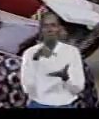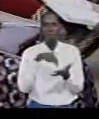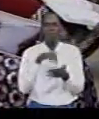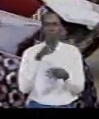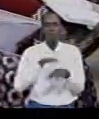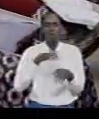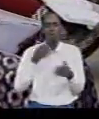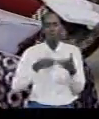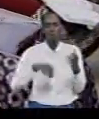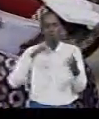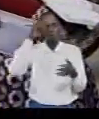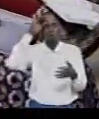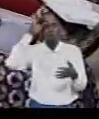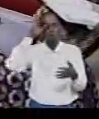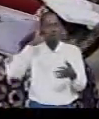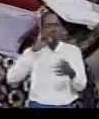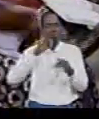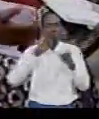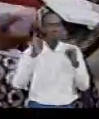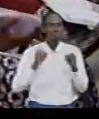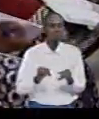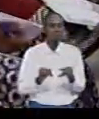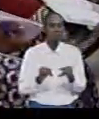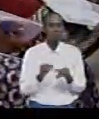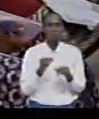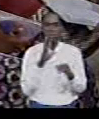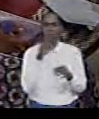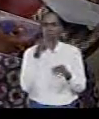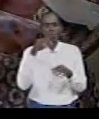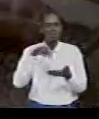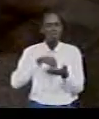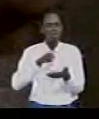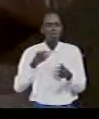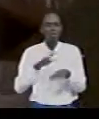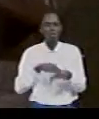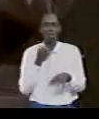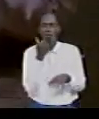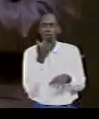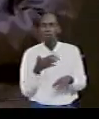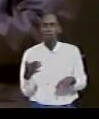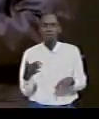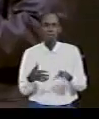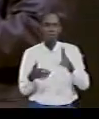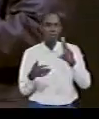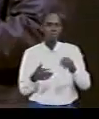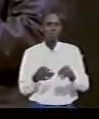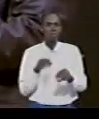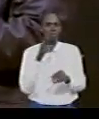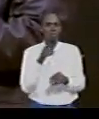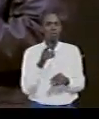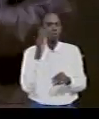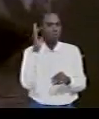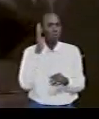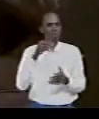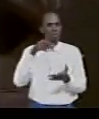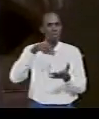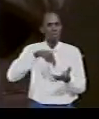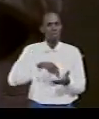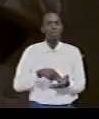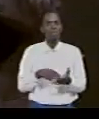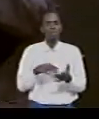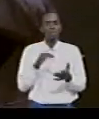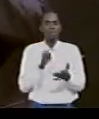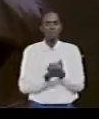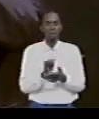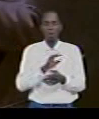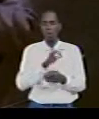affirming the truth? Anybody that will stand and have a backbone that when somebody does something wrong in